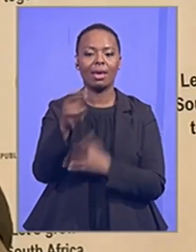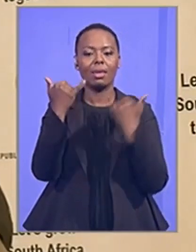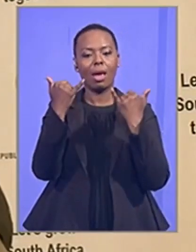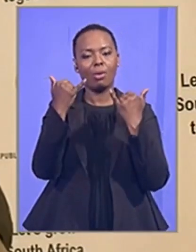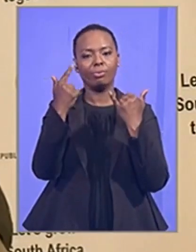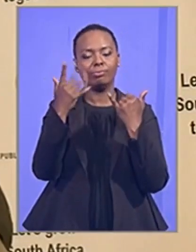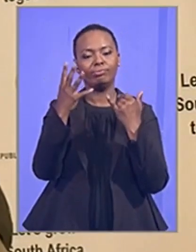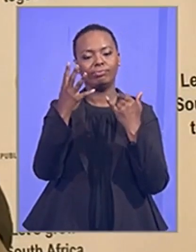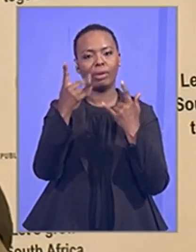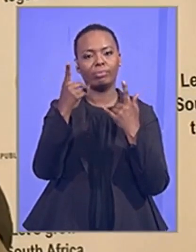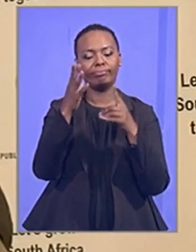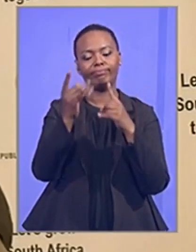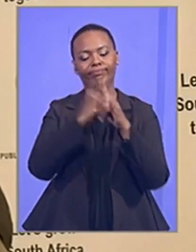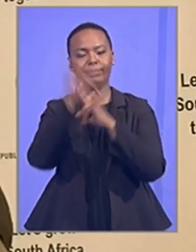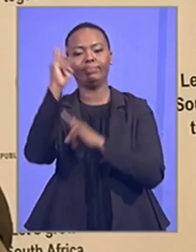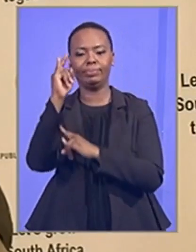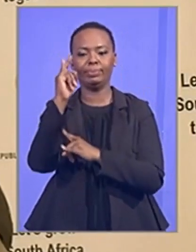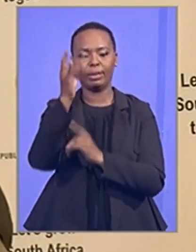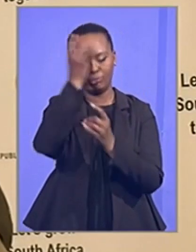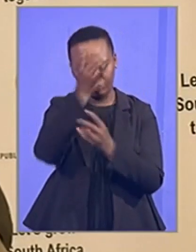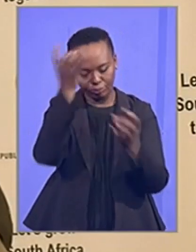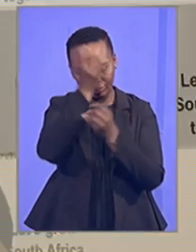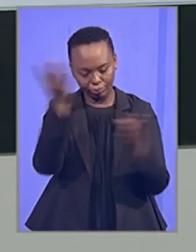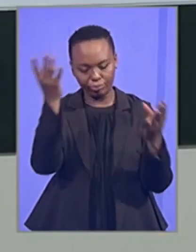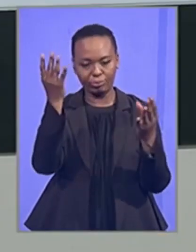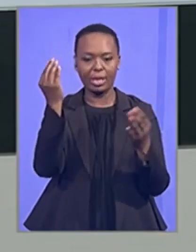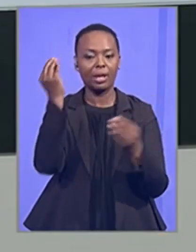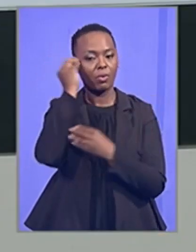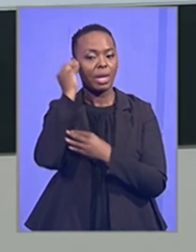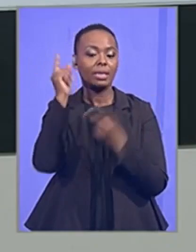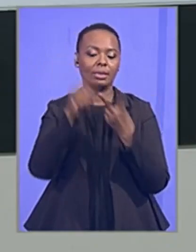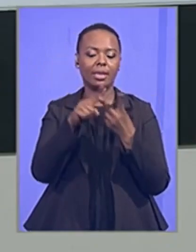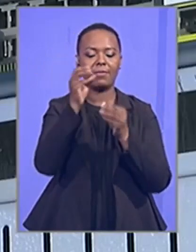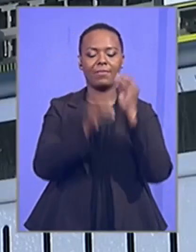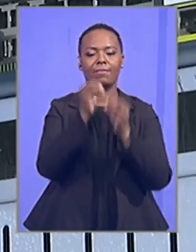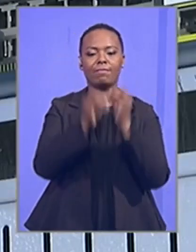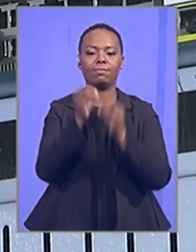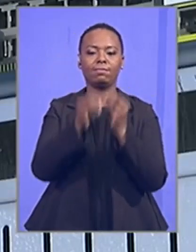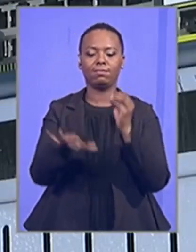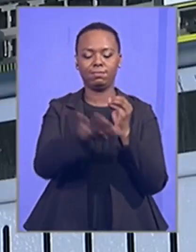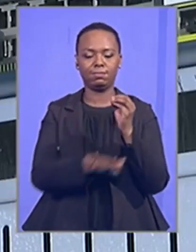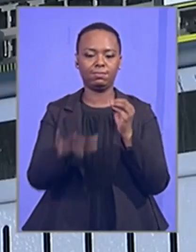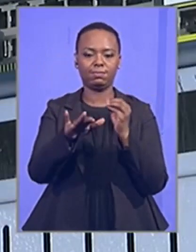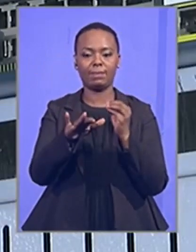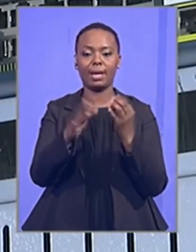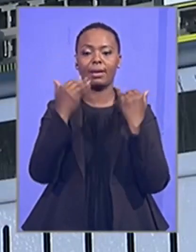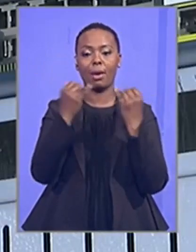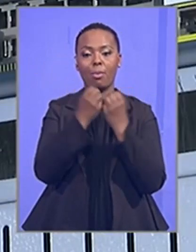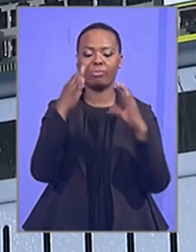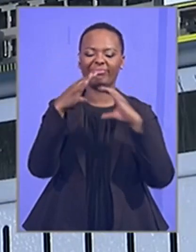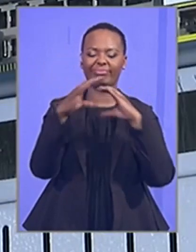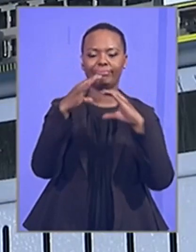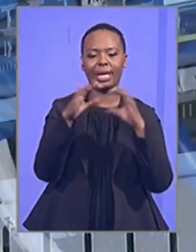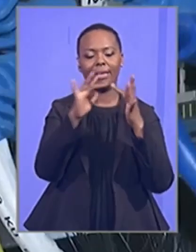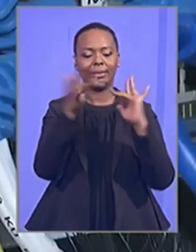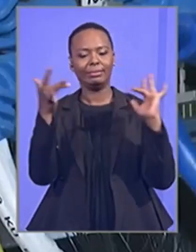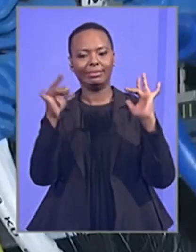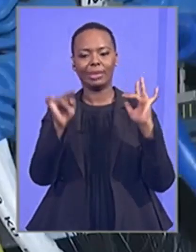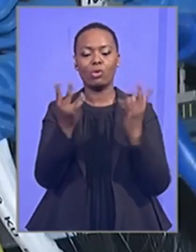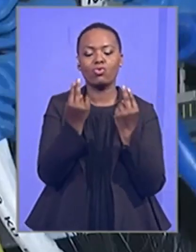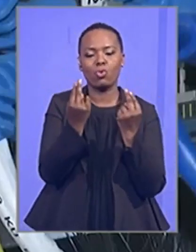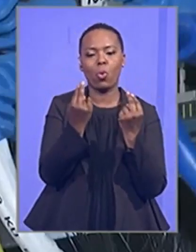reached by the message, but also activations. Ho bile di ditletlebo mabapi le boleng ba marangrang a matjha a dijithale,